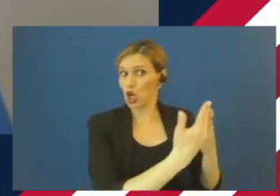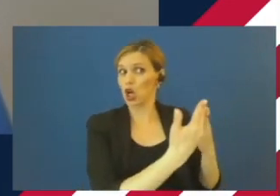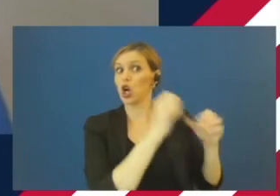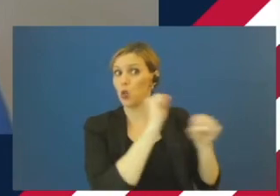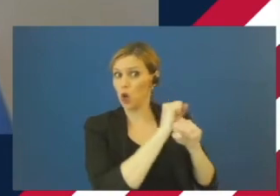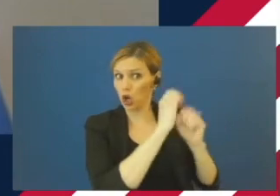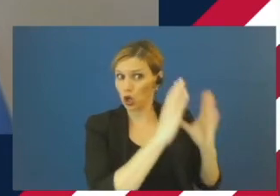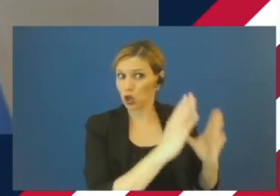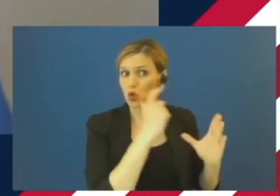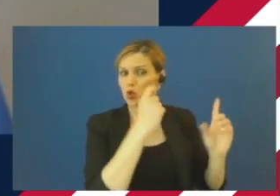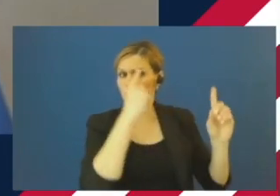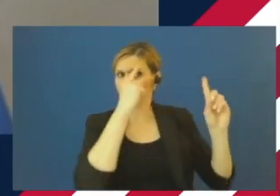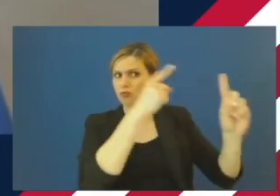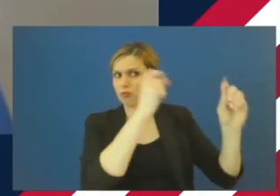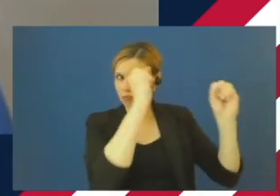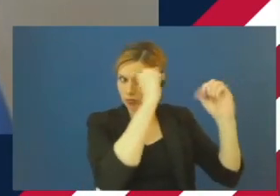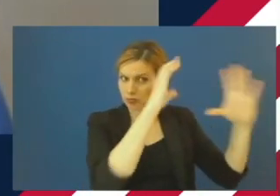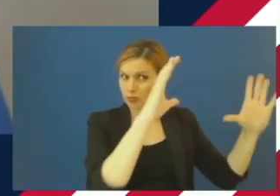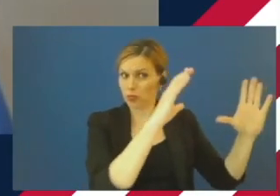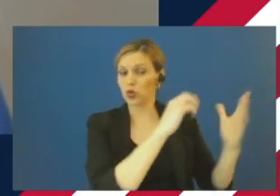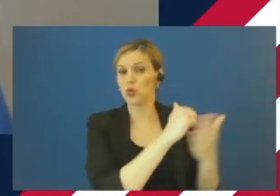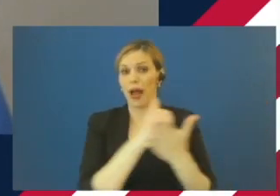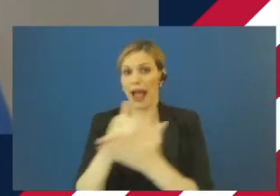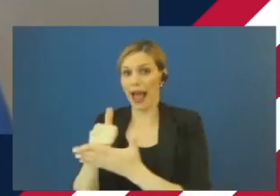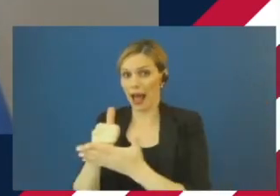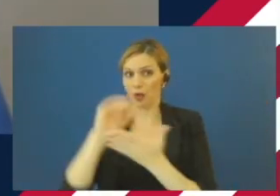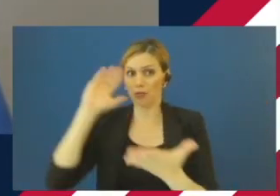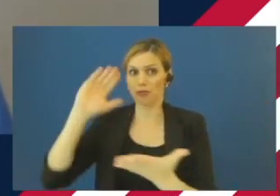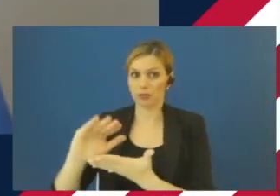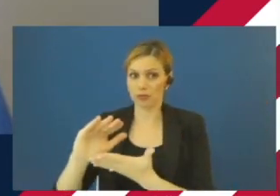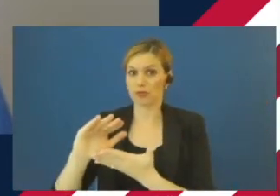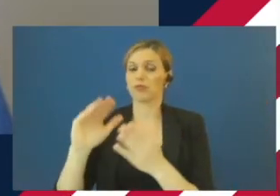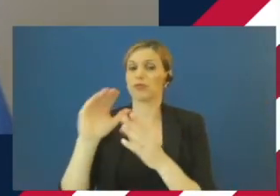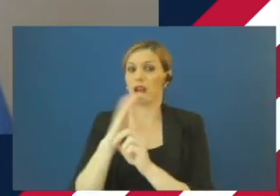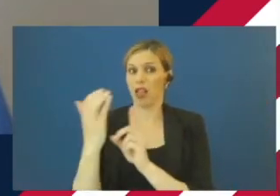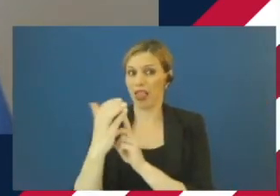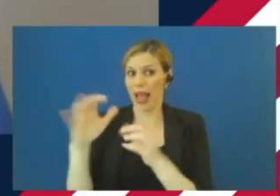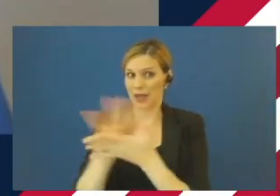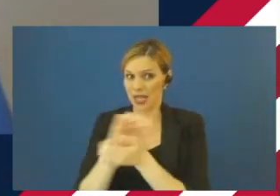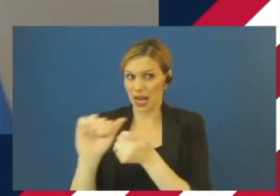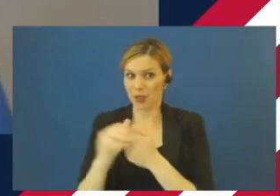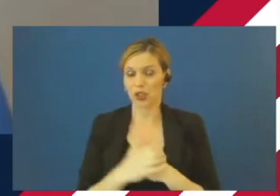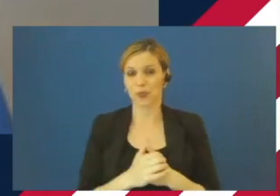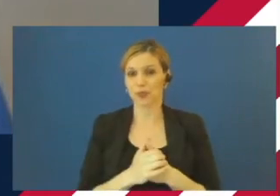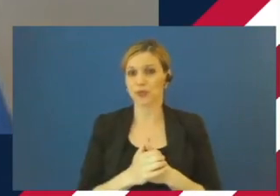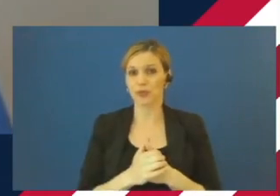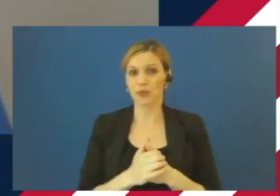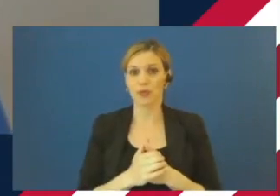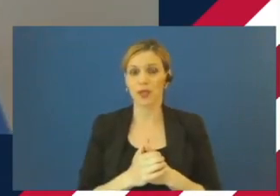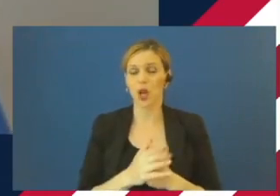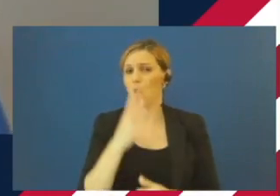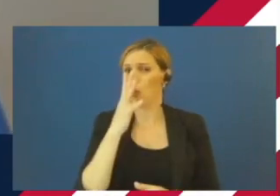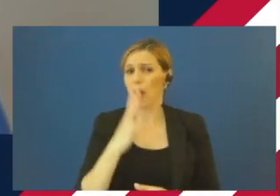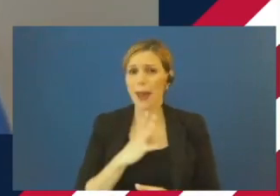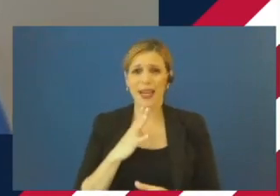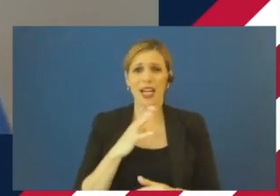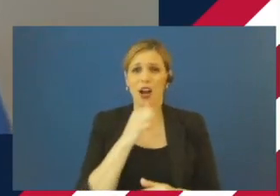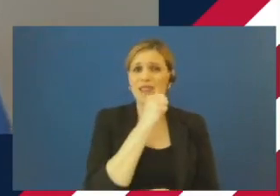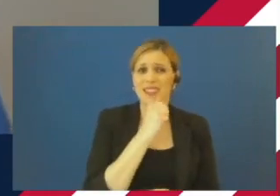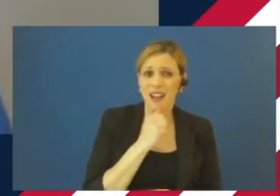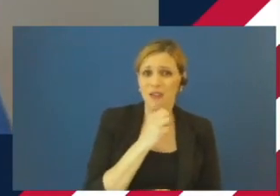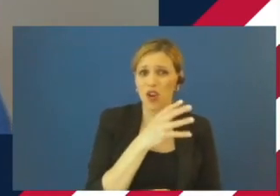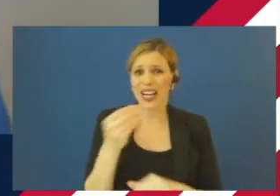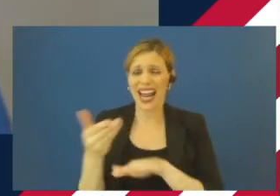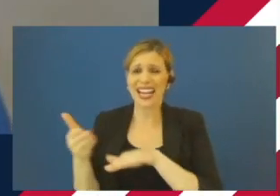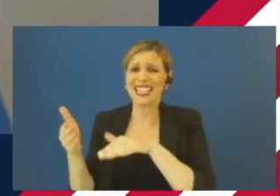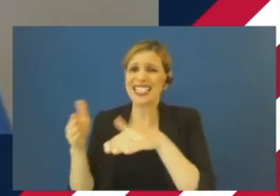for all. Climate-forced migration is increasing by the millions, with women suffering and dying